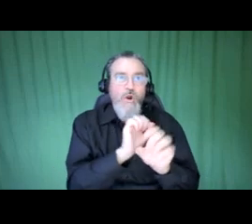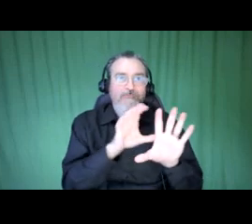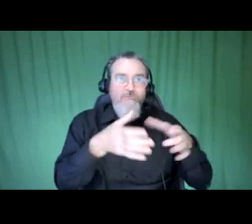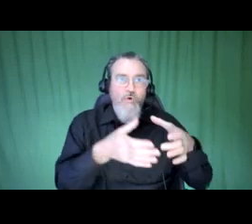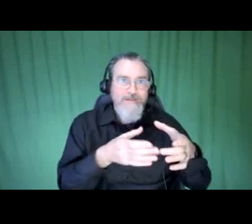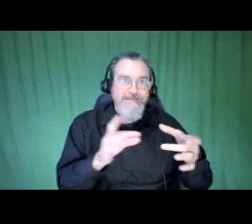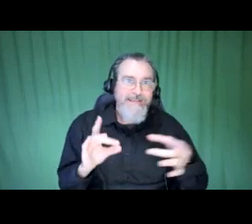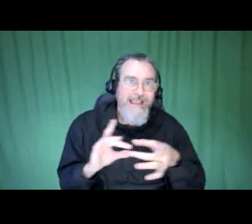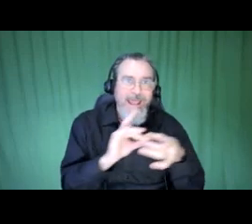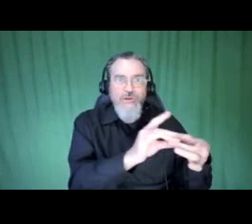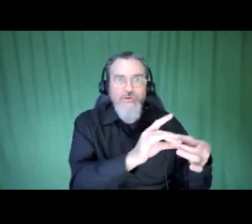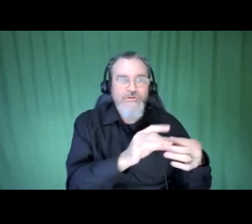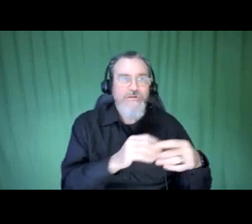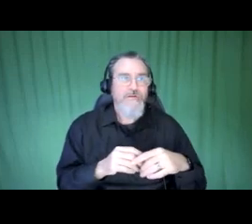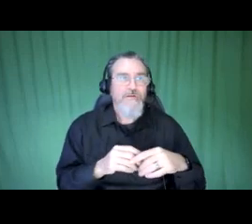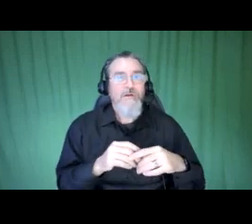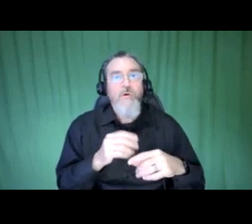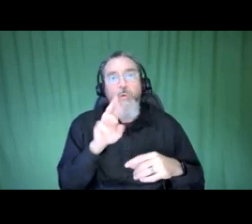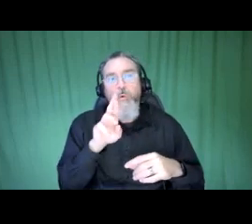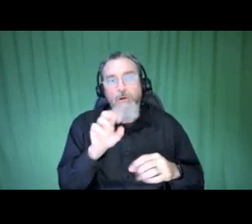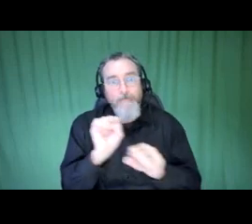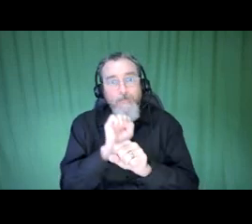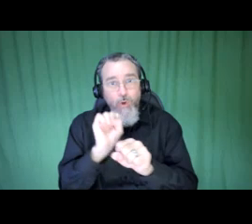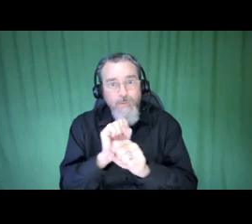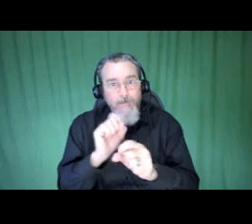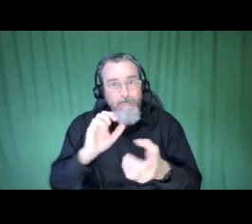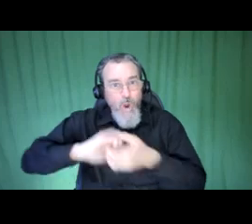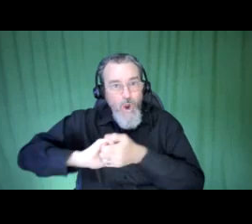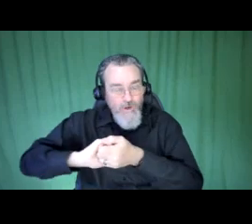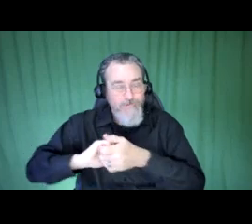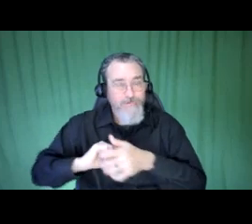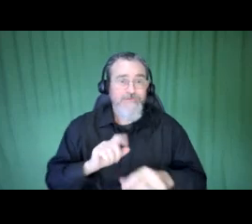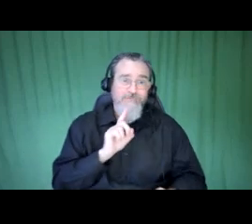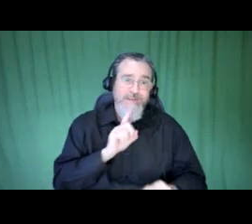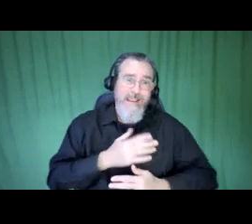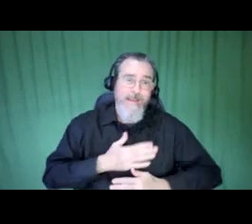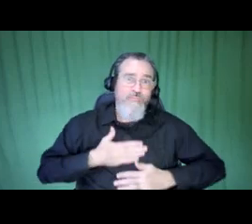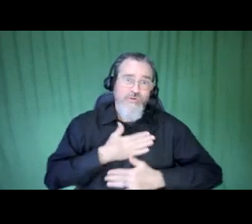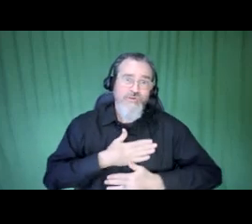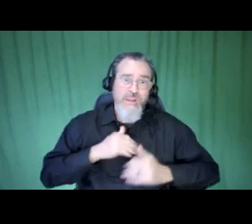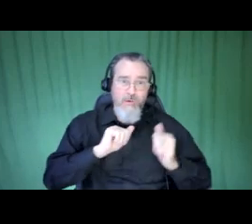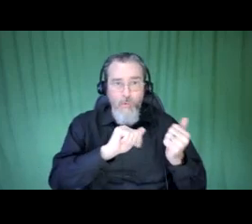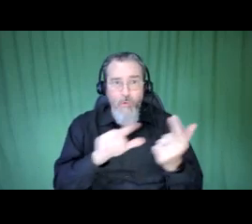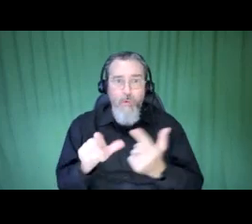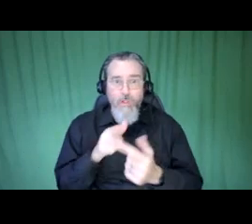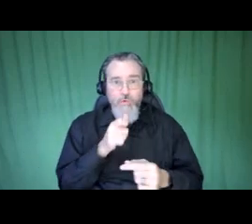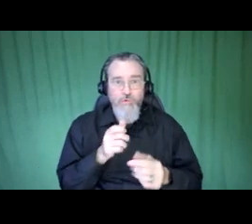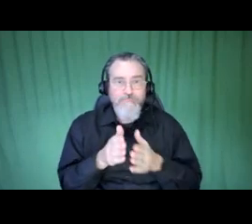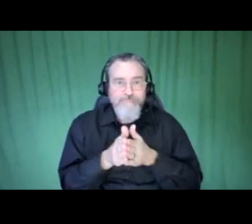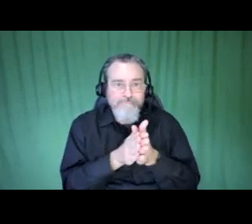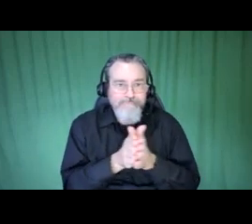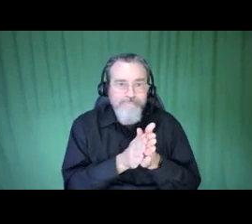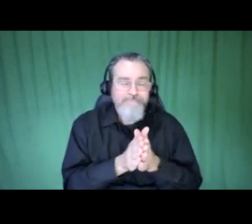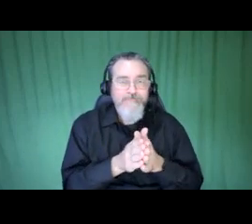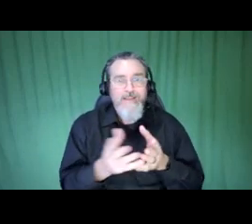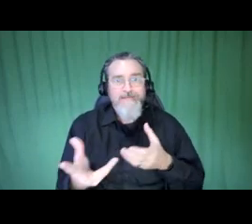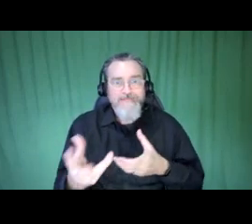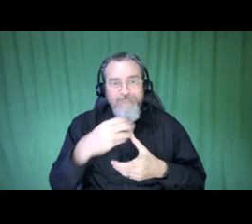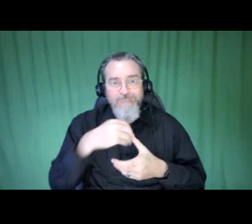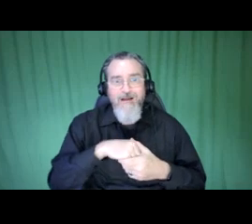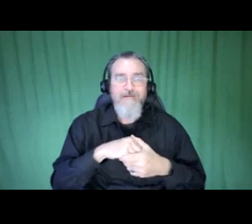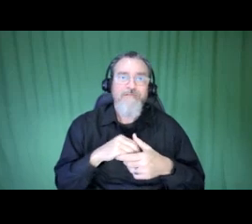after the award was announced. So I really appreciate everybody interested in this, in tackle this water